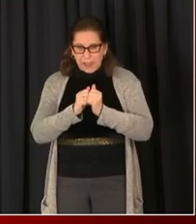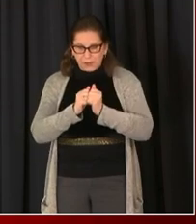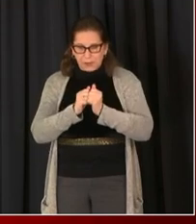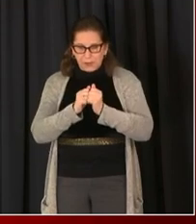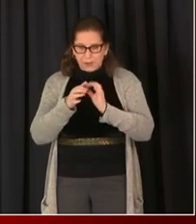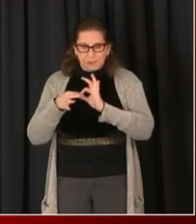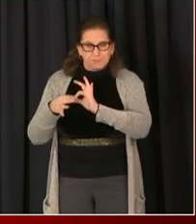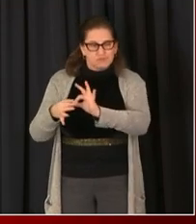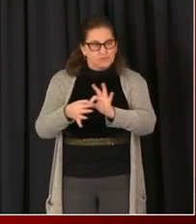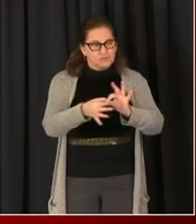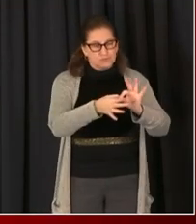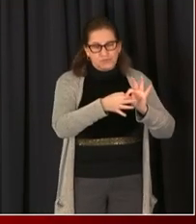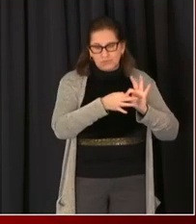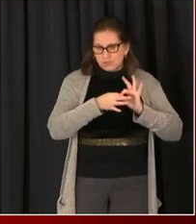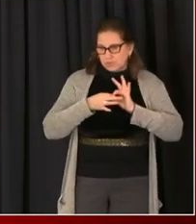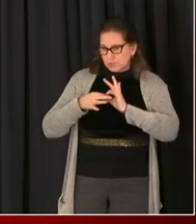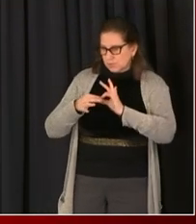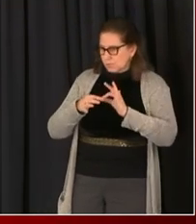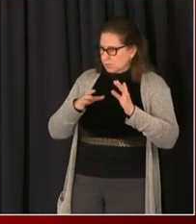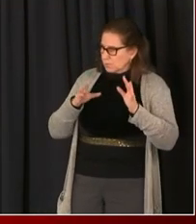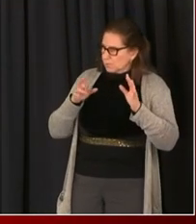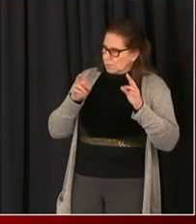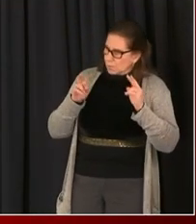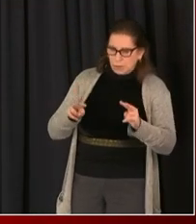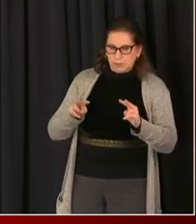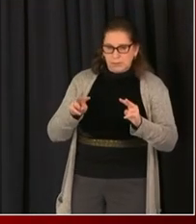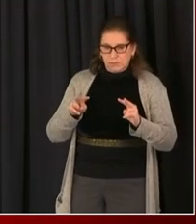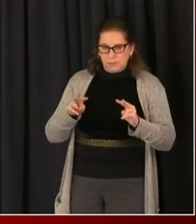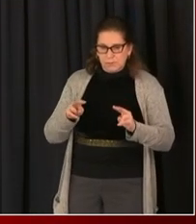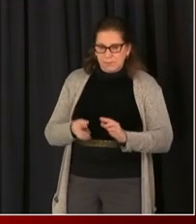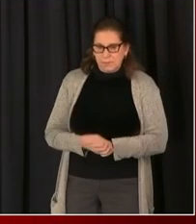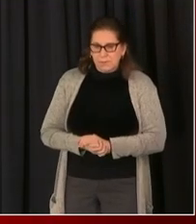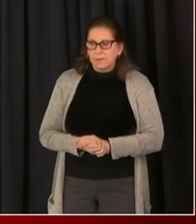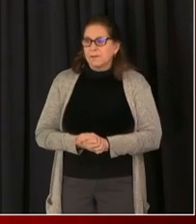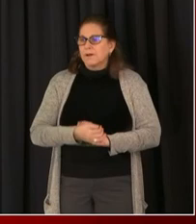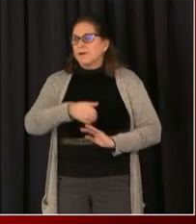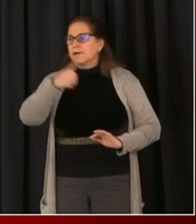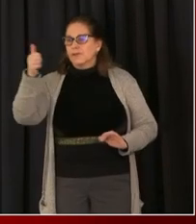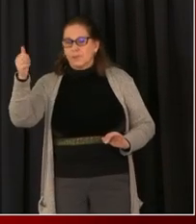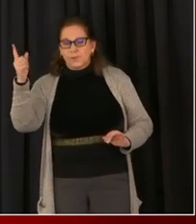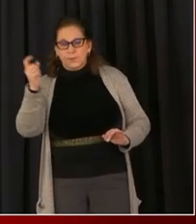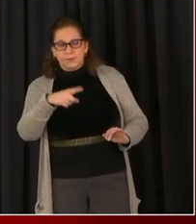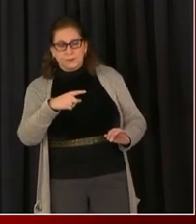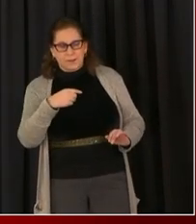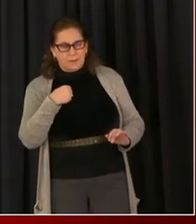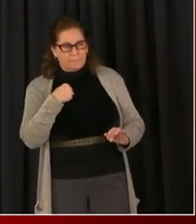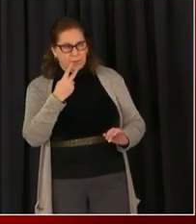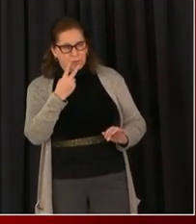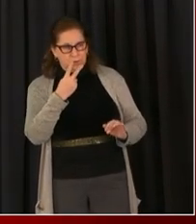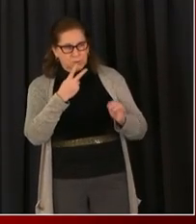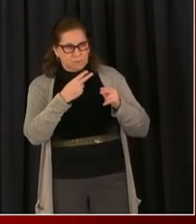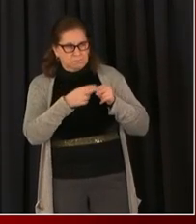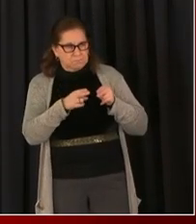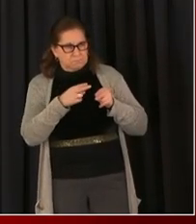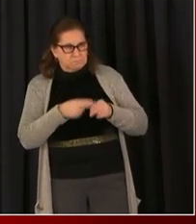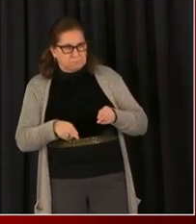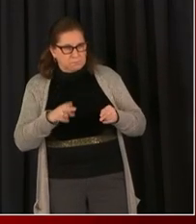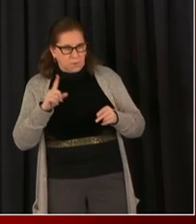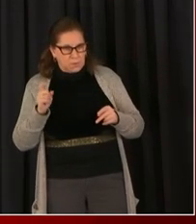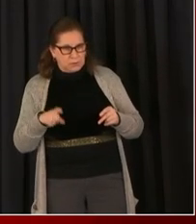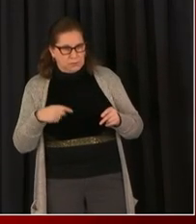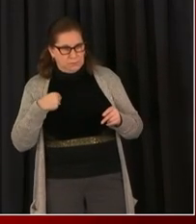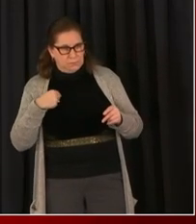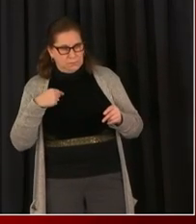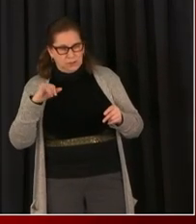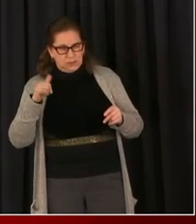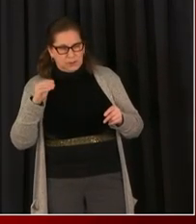Okay, I'll take James. Two quick questions. Mayor Bowser, as Congress contemplates another